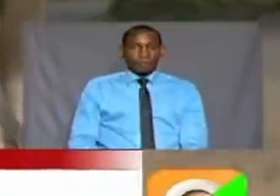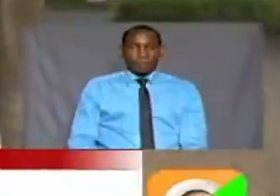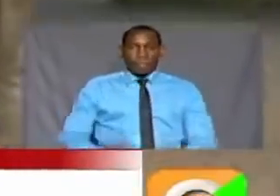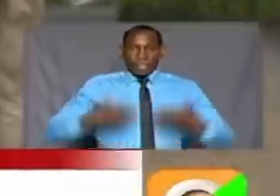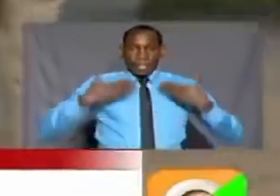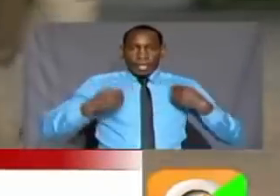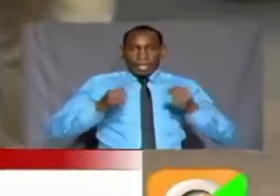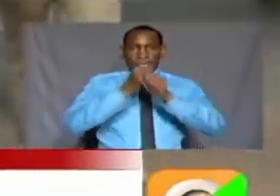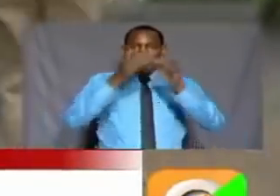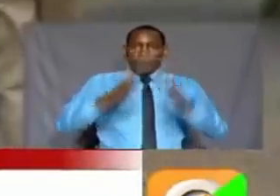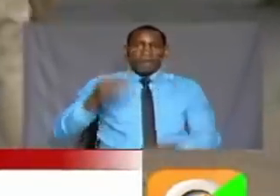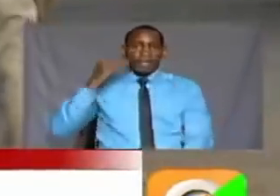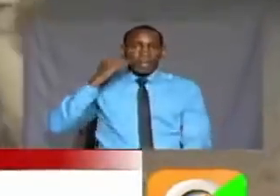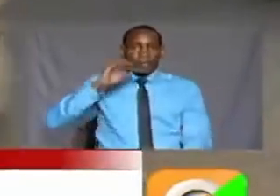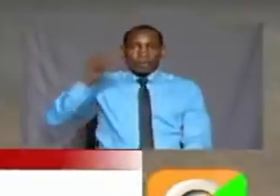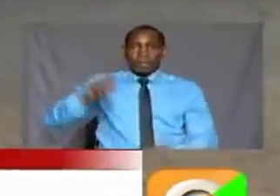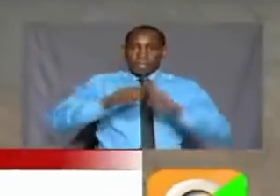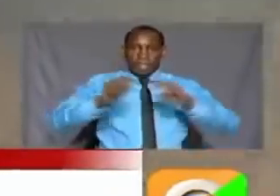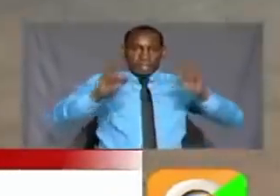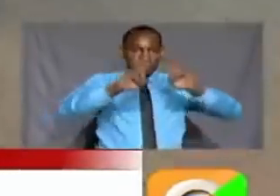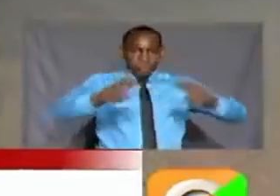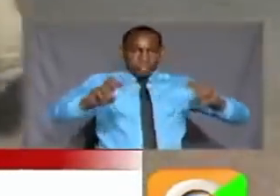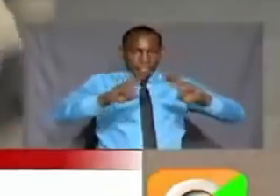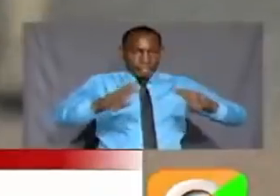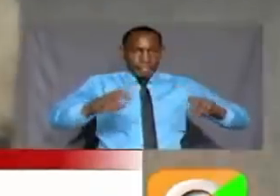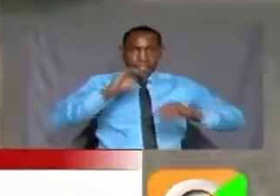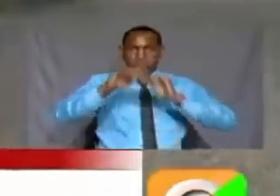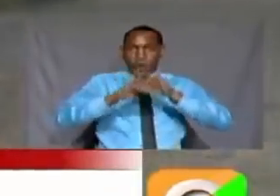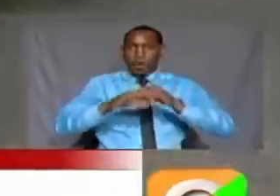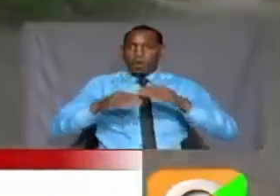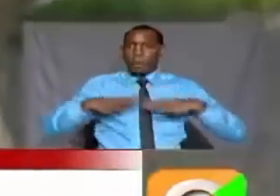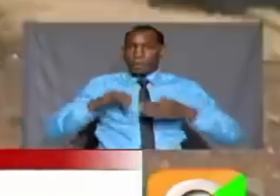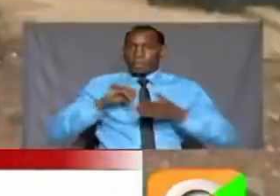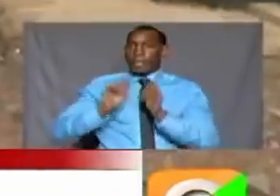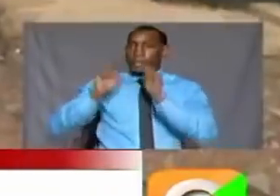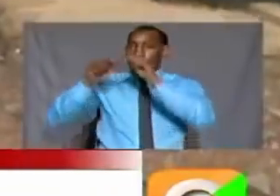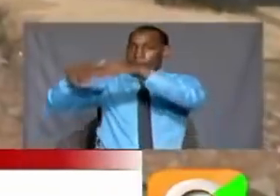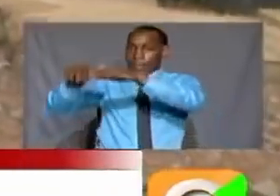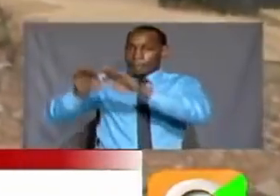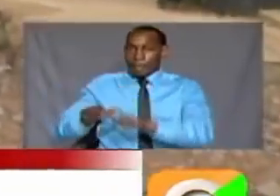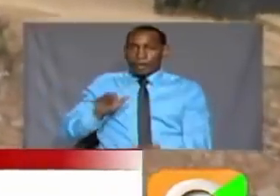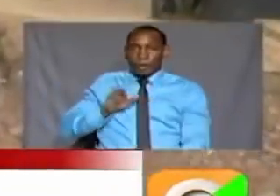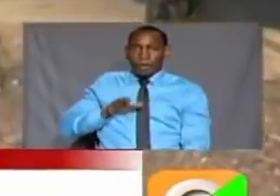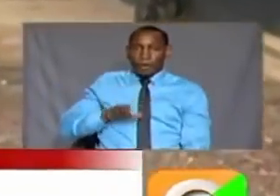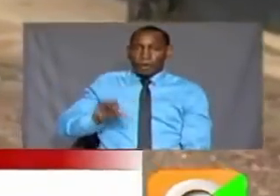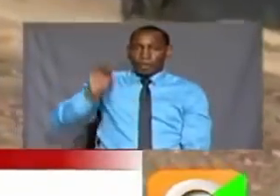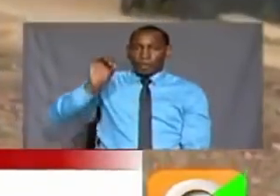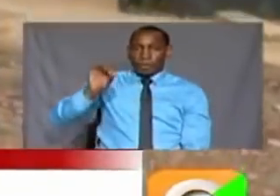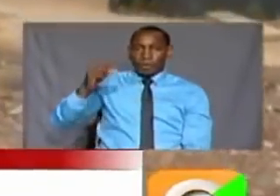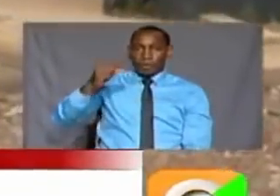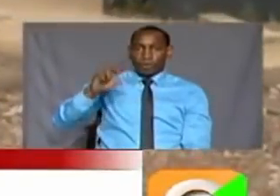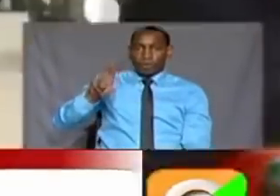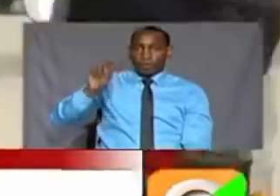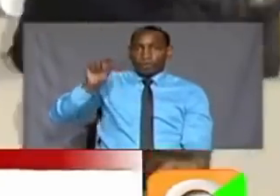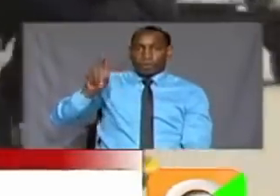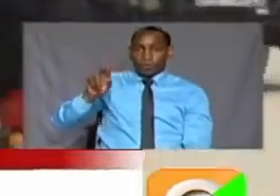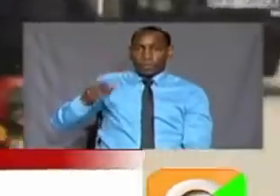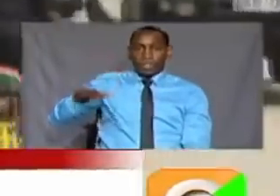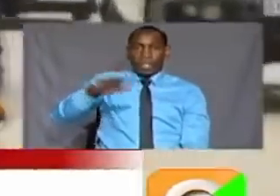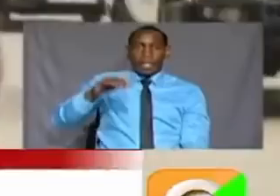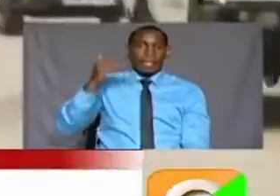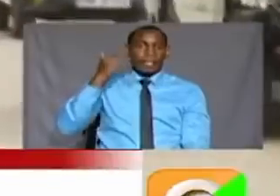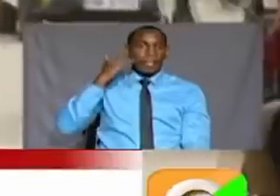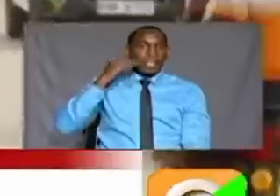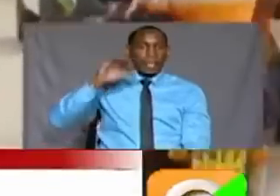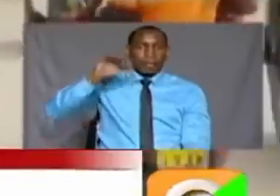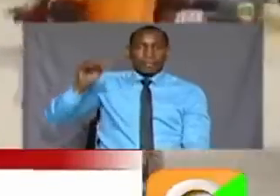Health workers in Siaya County embarking on a search for all mourners who attended the burial of Mama Leonora Ogutu in Ugunja